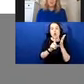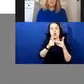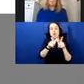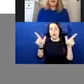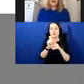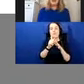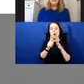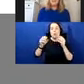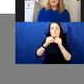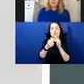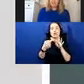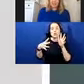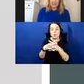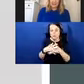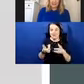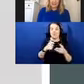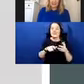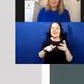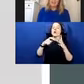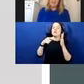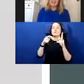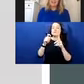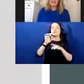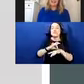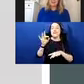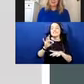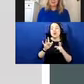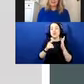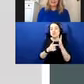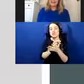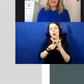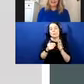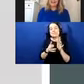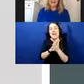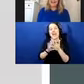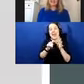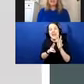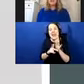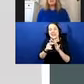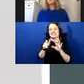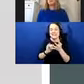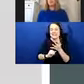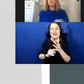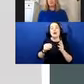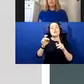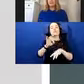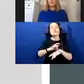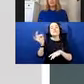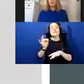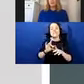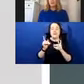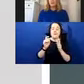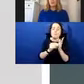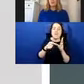Dr Marie Coleman, and very unfortunately, Dr Sean Bowers hasn't been able to attend today. And just to give you a sense, and you'll see